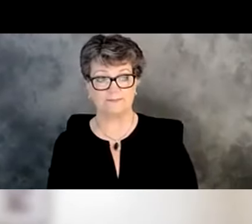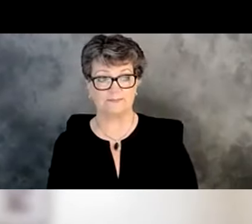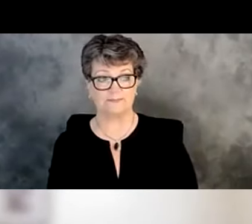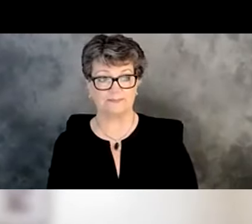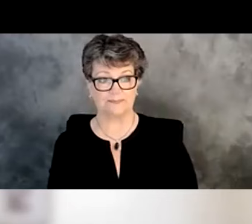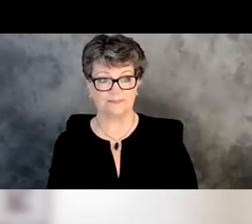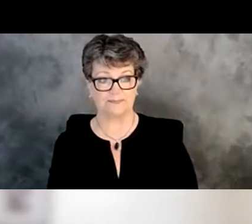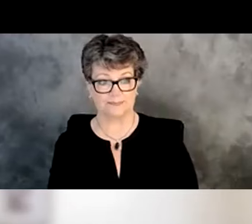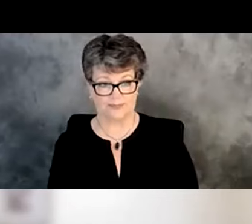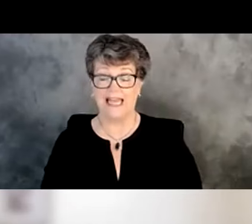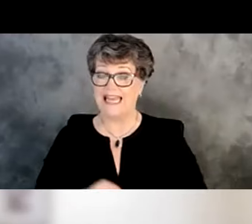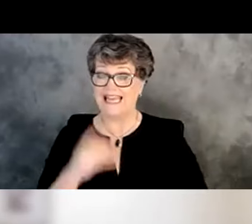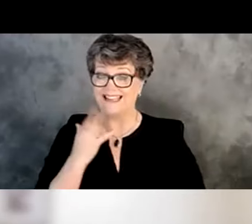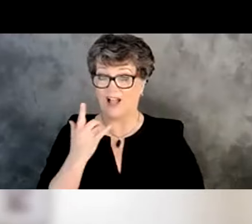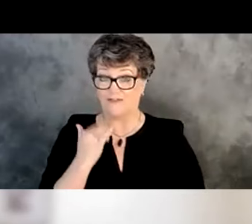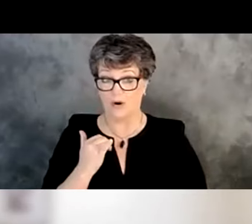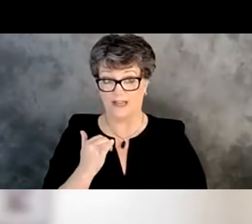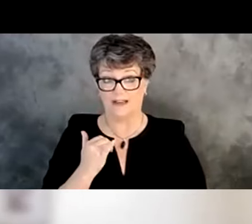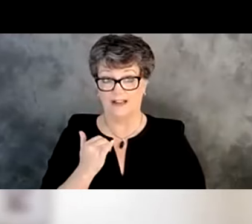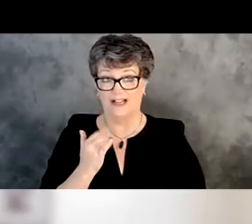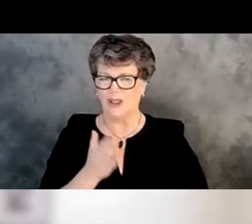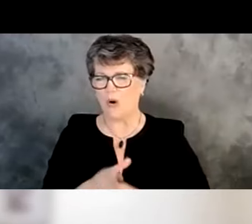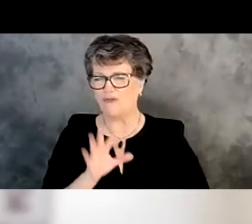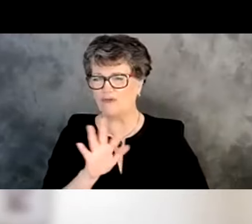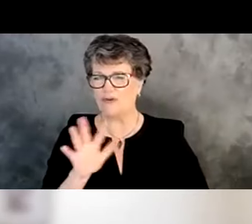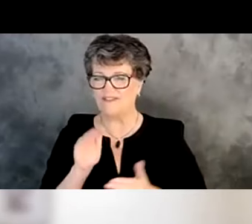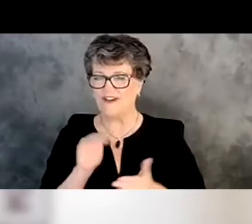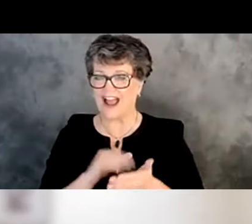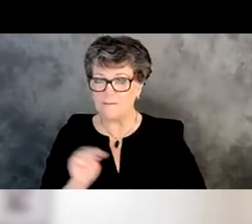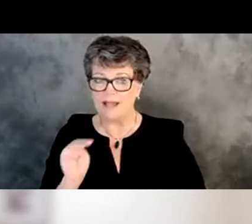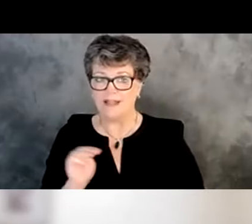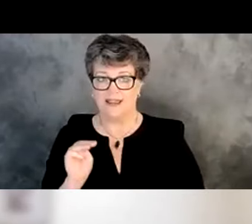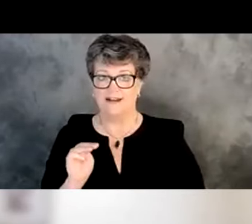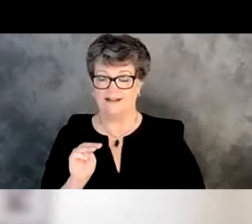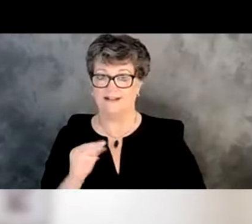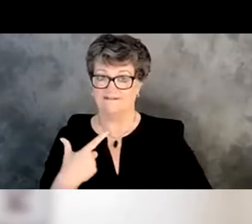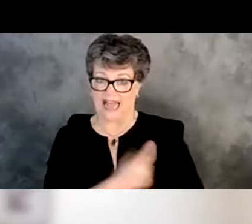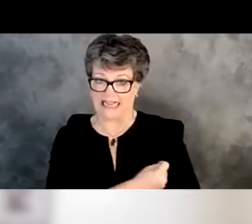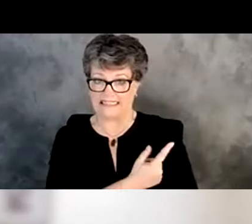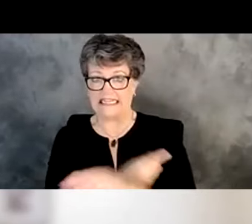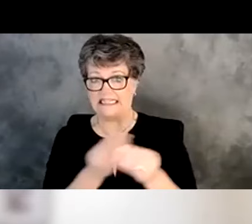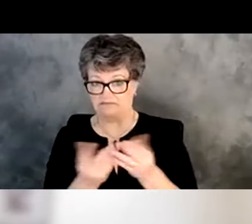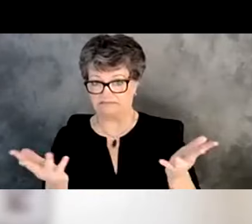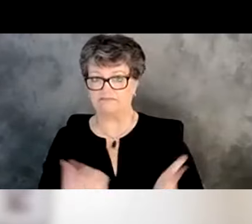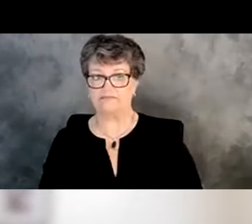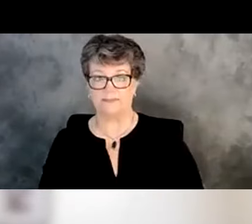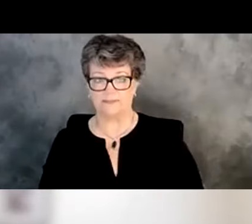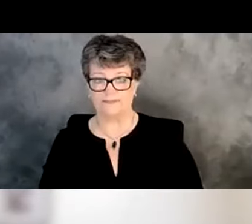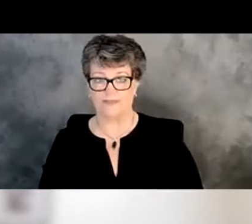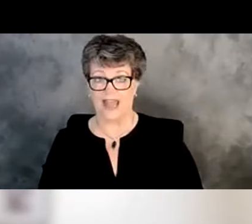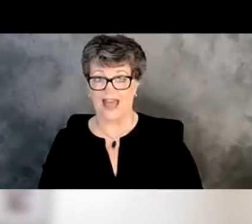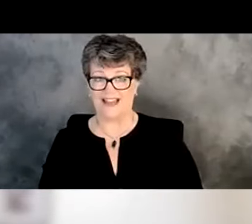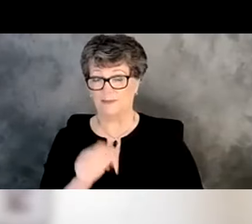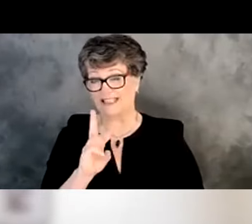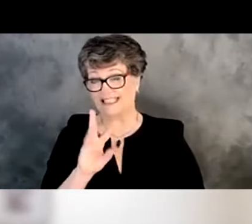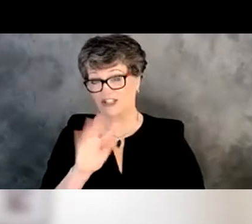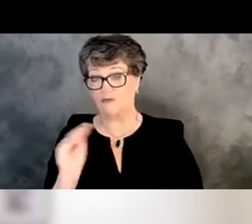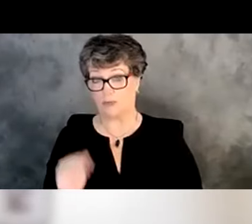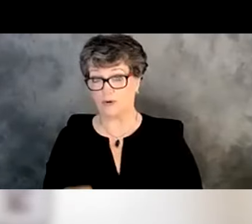In California, a little over 45 million vaccine doses have been administered. That's about 64% of